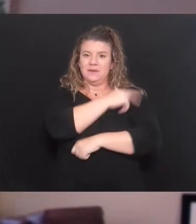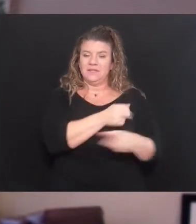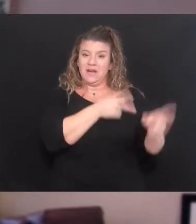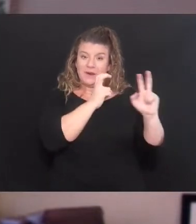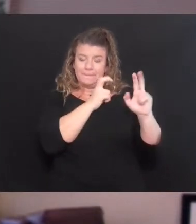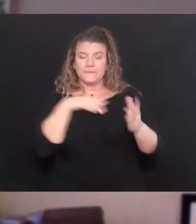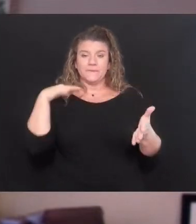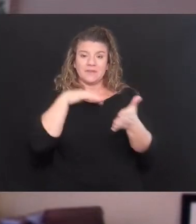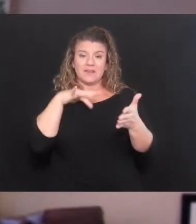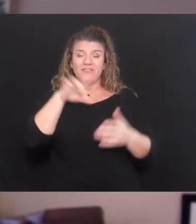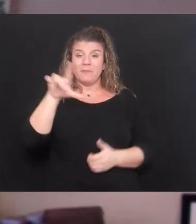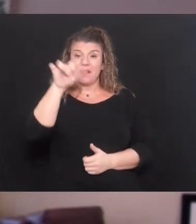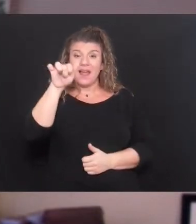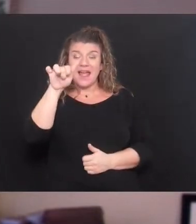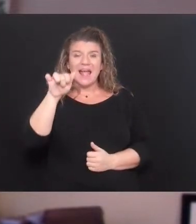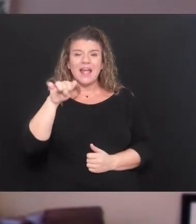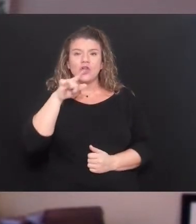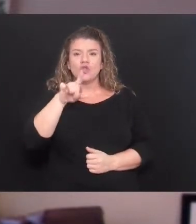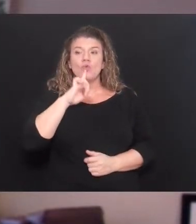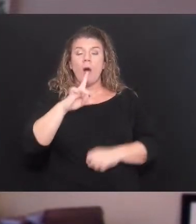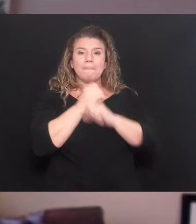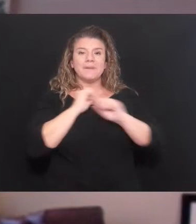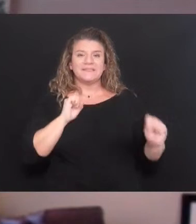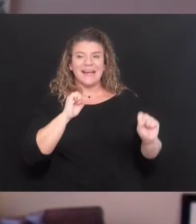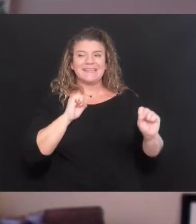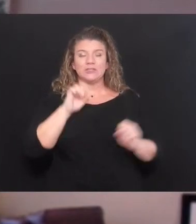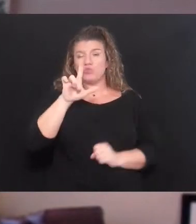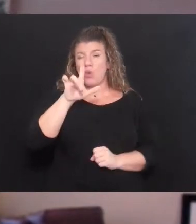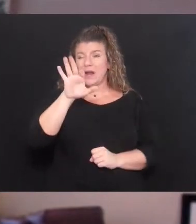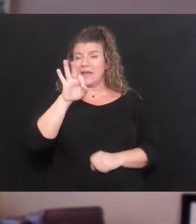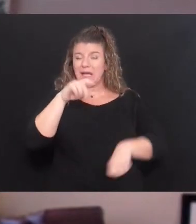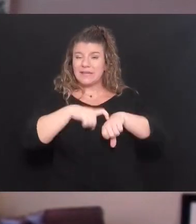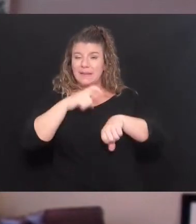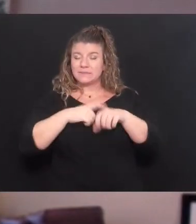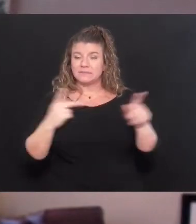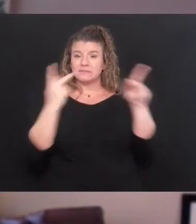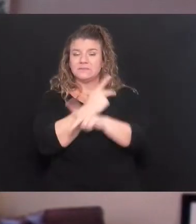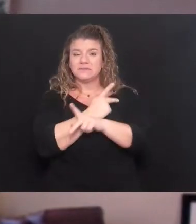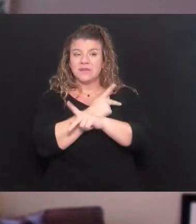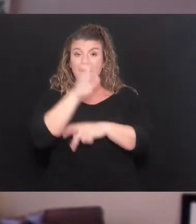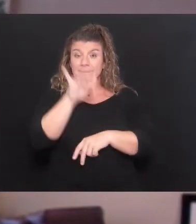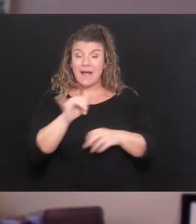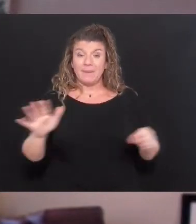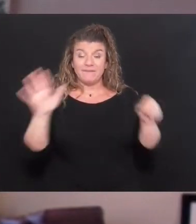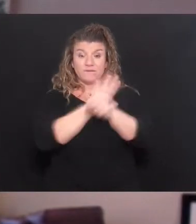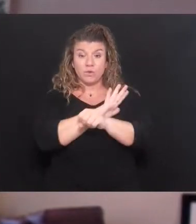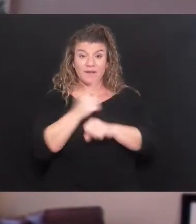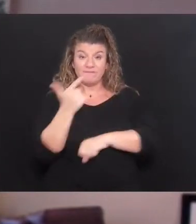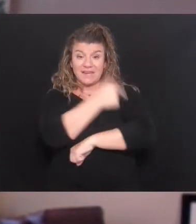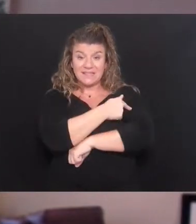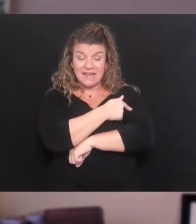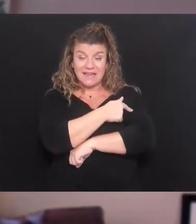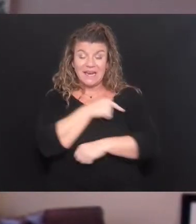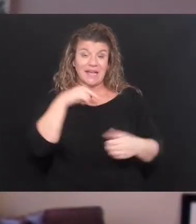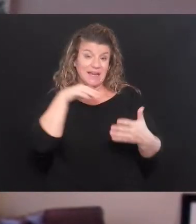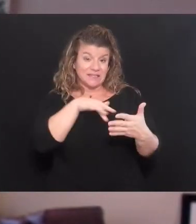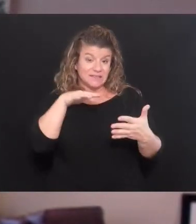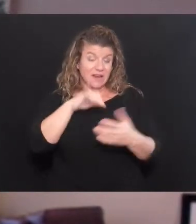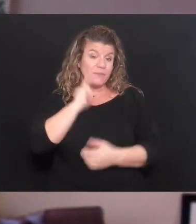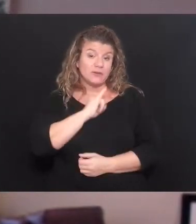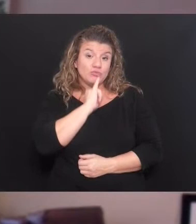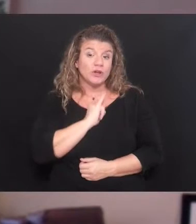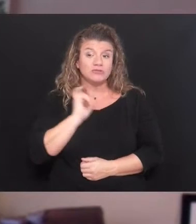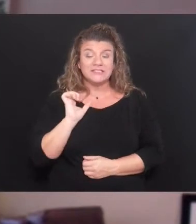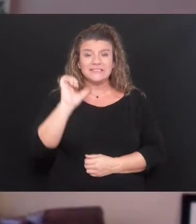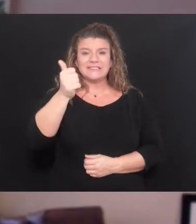Los Angeles, you were protected 29 times by being fully vaccinated, and a study from Israel